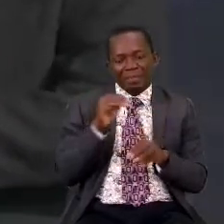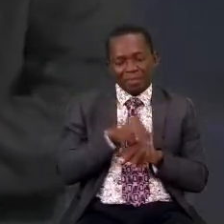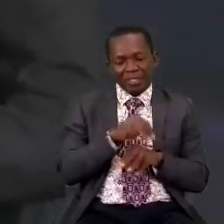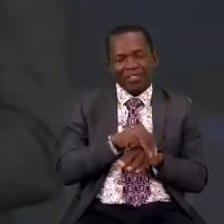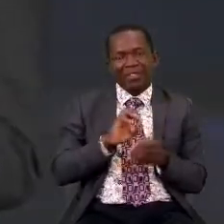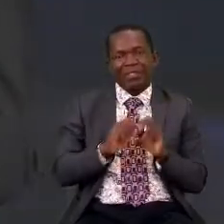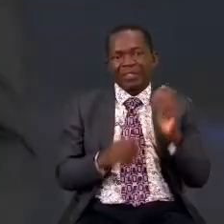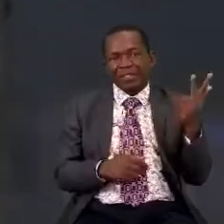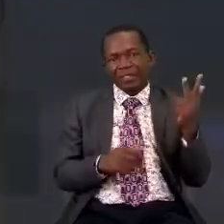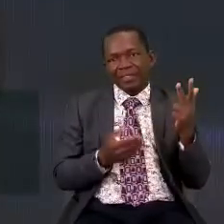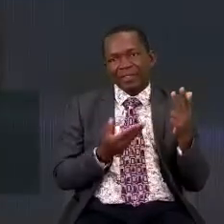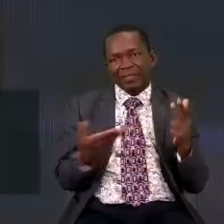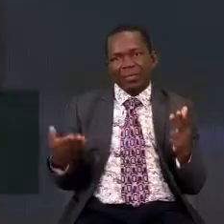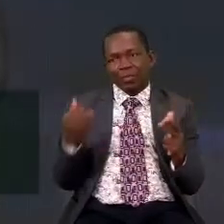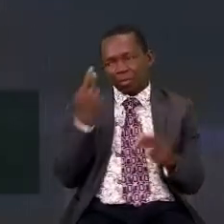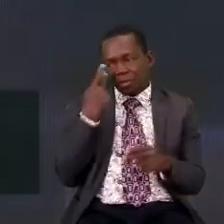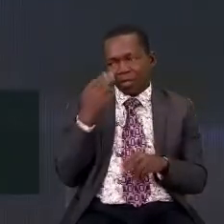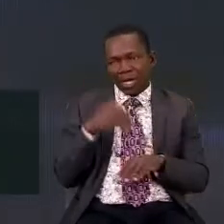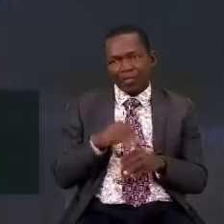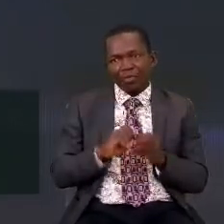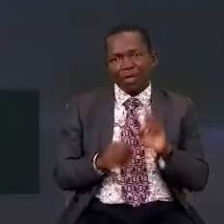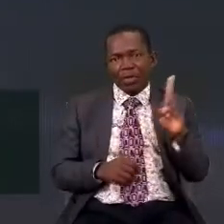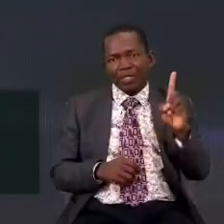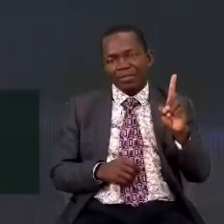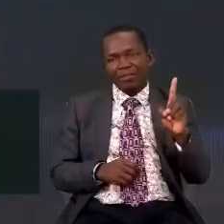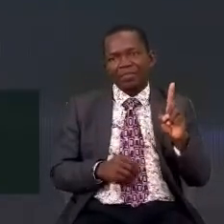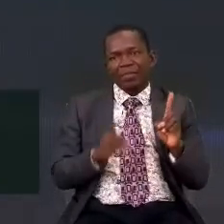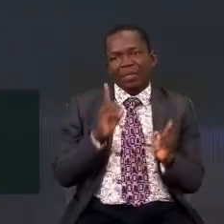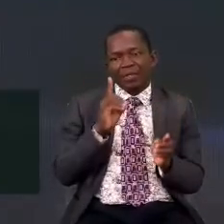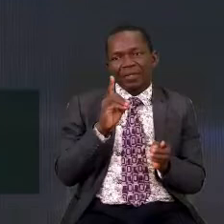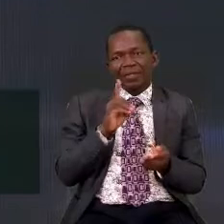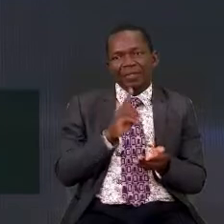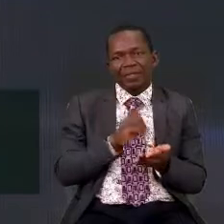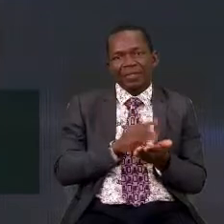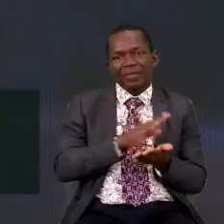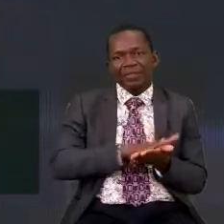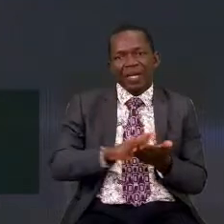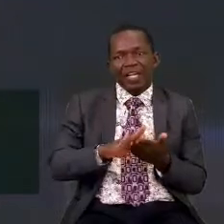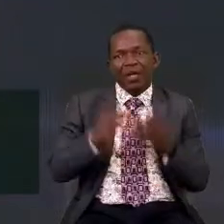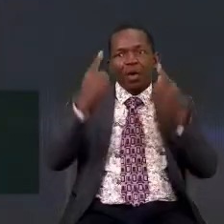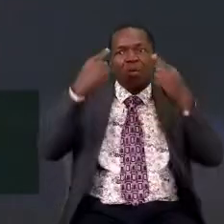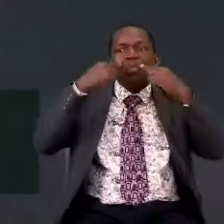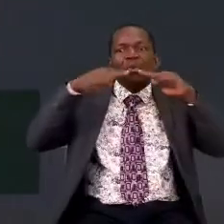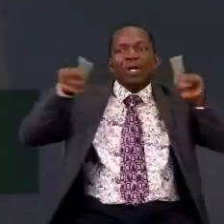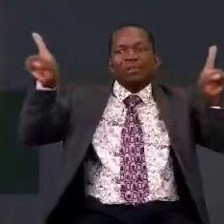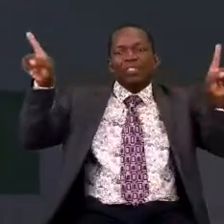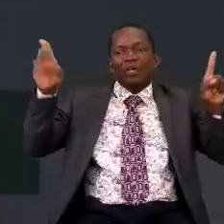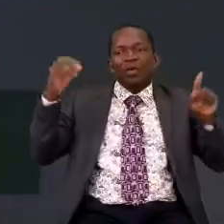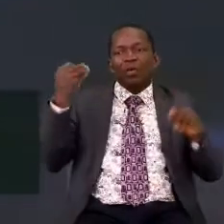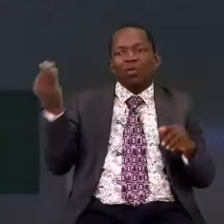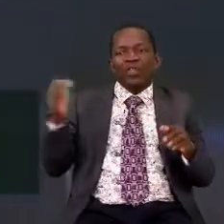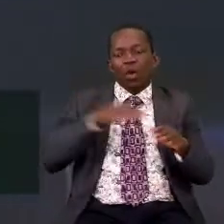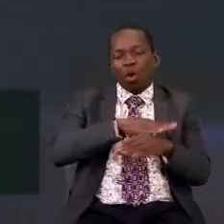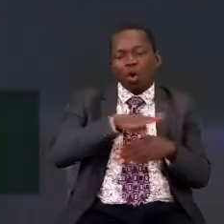the omniscient God, the God who knows all things, the God who sees all things,